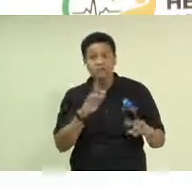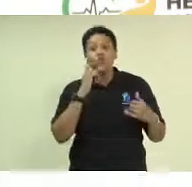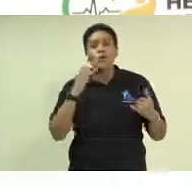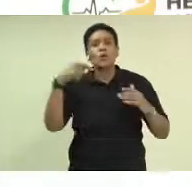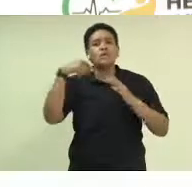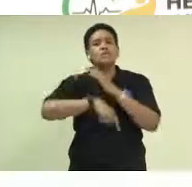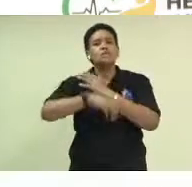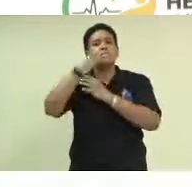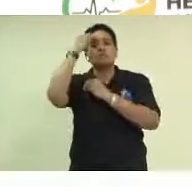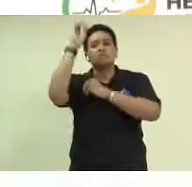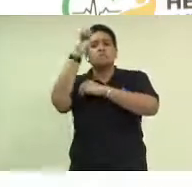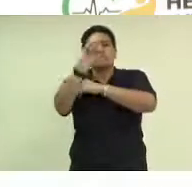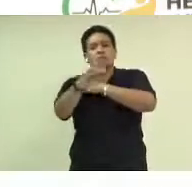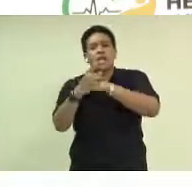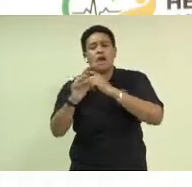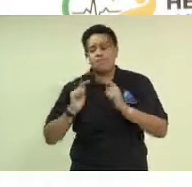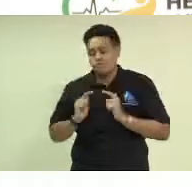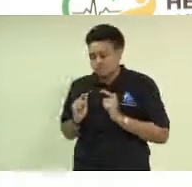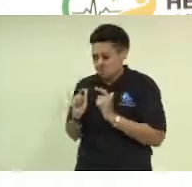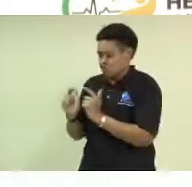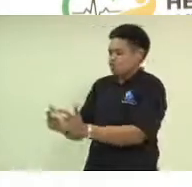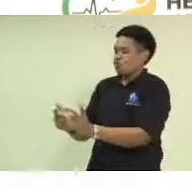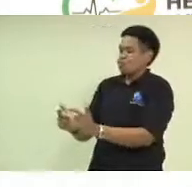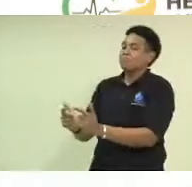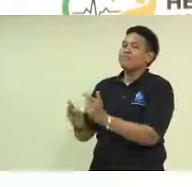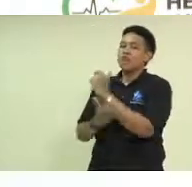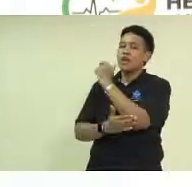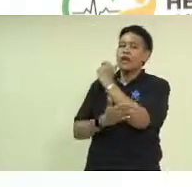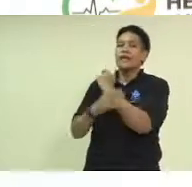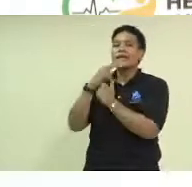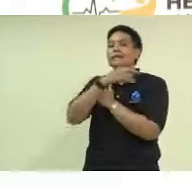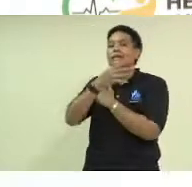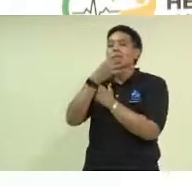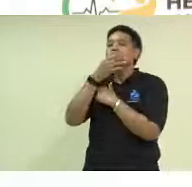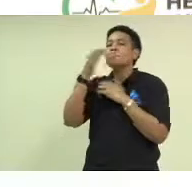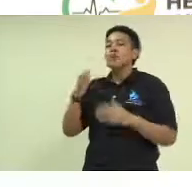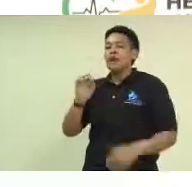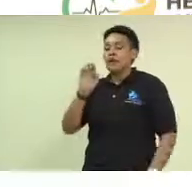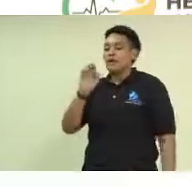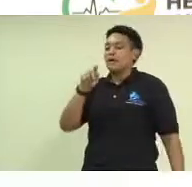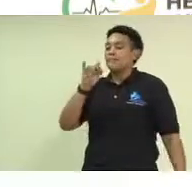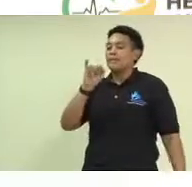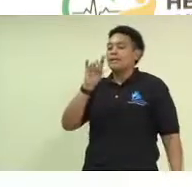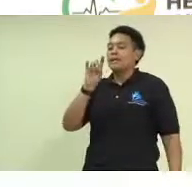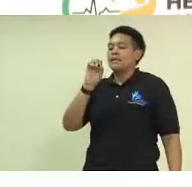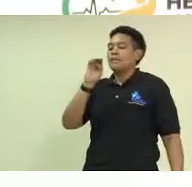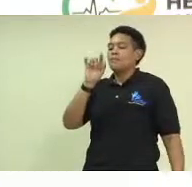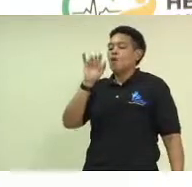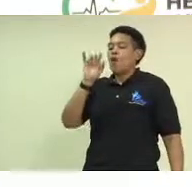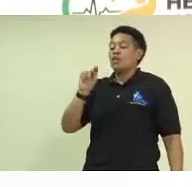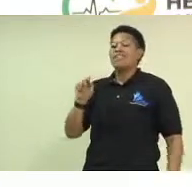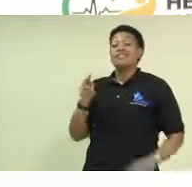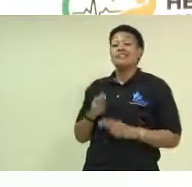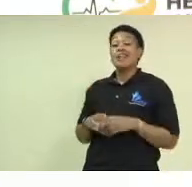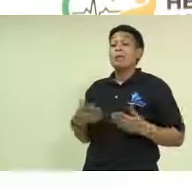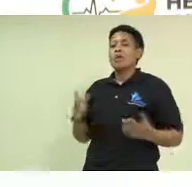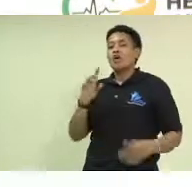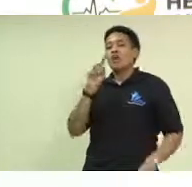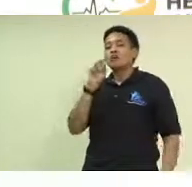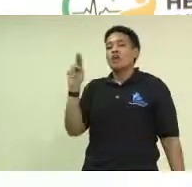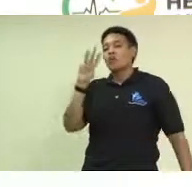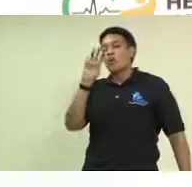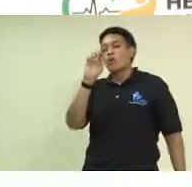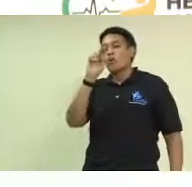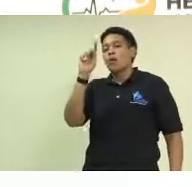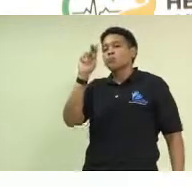hand over now to our national epidemiologist, Dr. Webster Carr, who will